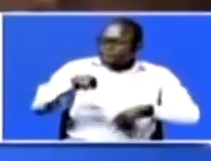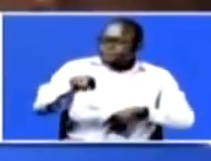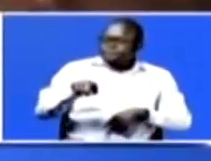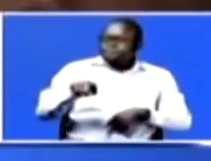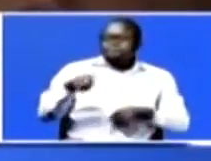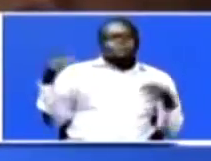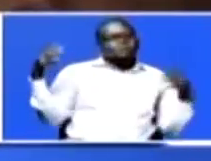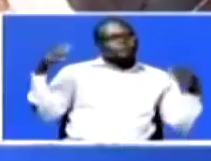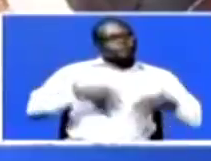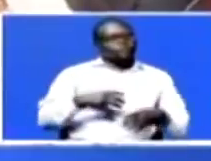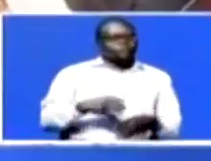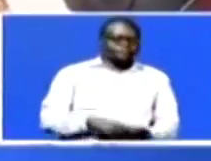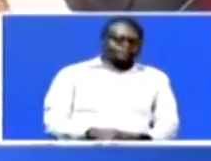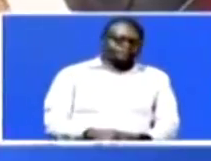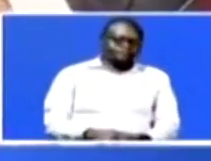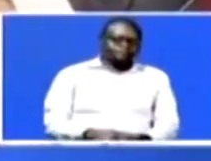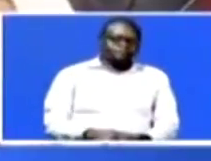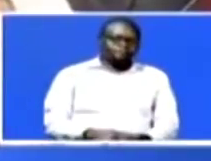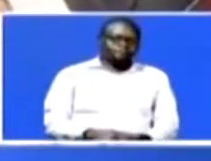and shocking incident.